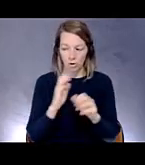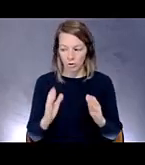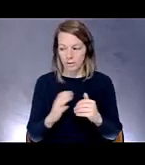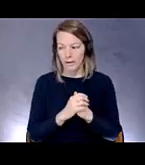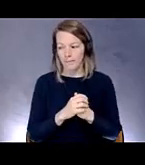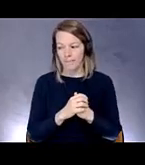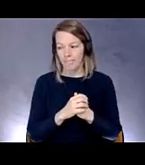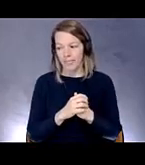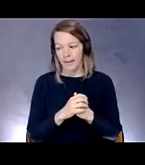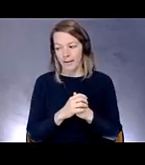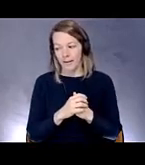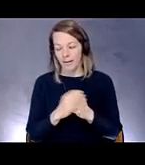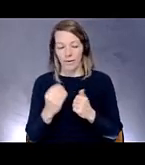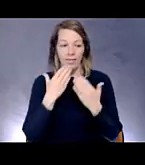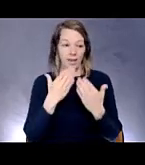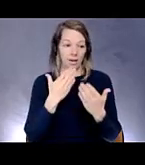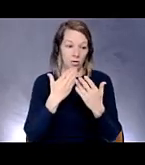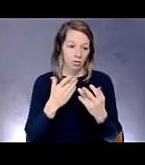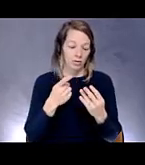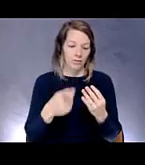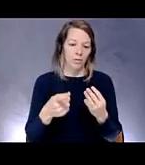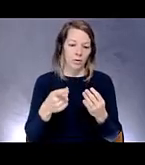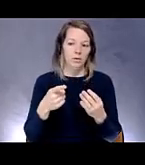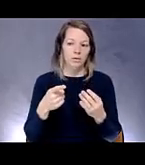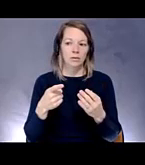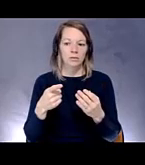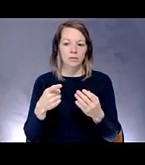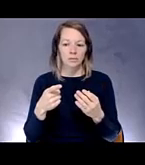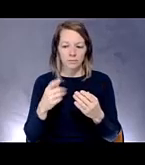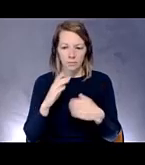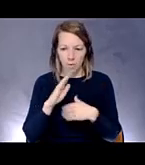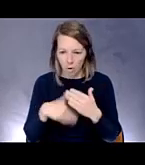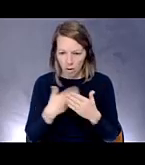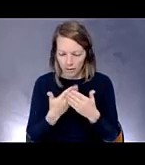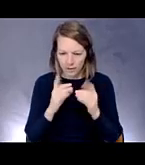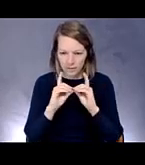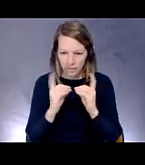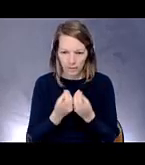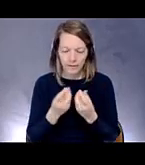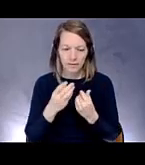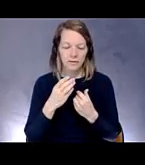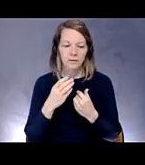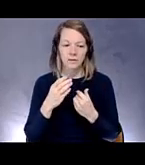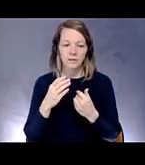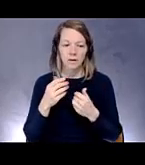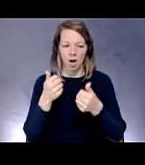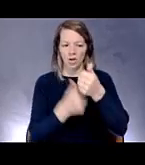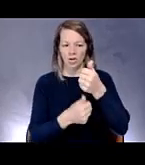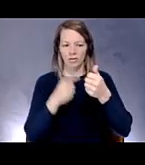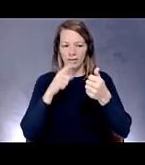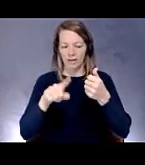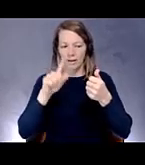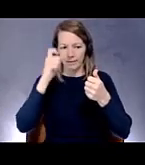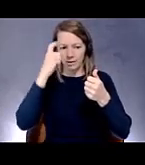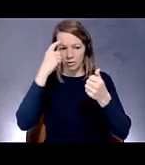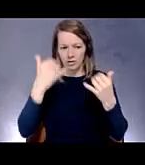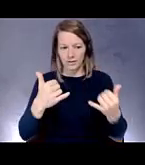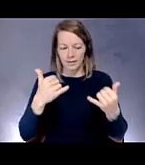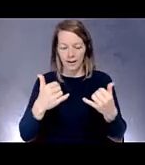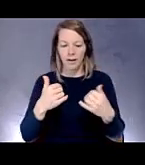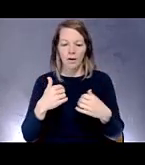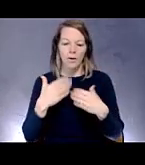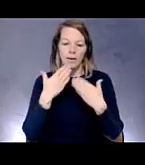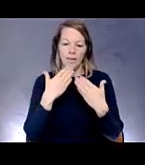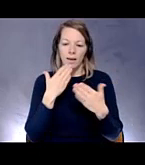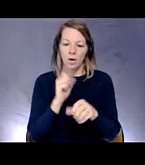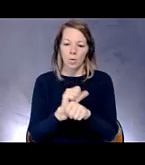We want to thank you on behalf of the administration, on behalf of the department, on behalf of all the departments under the administration. Today, we want to thank our